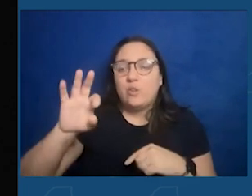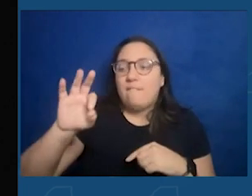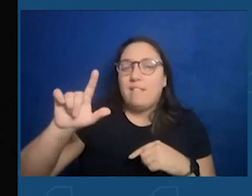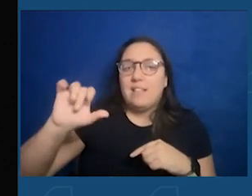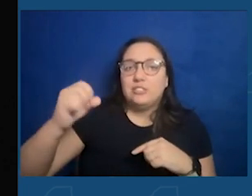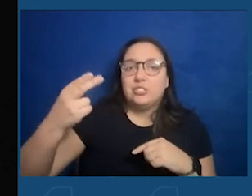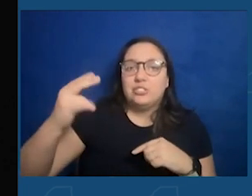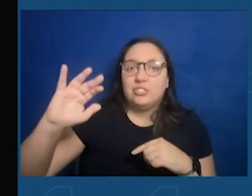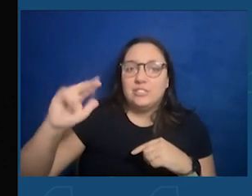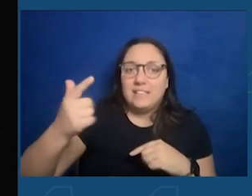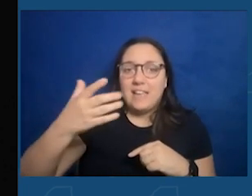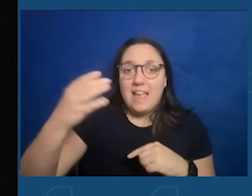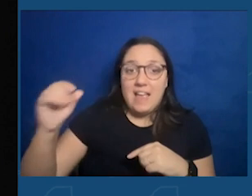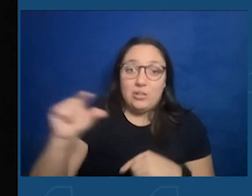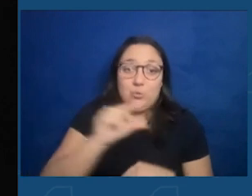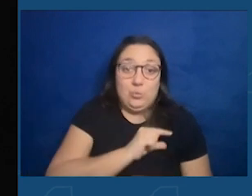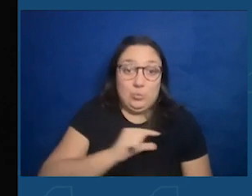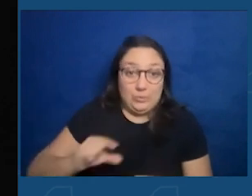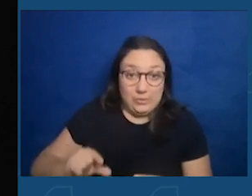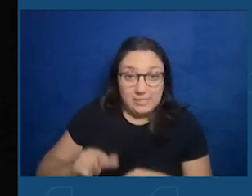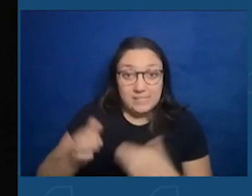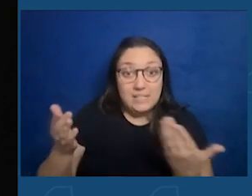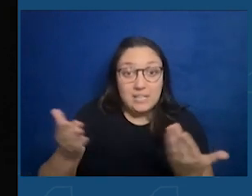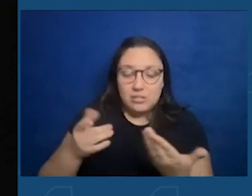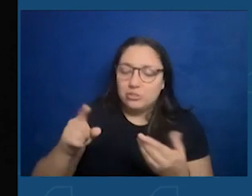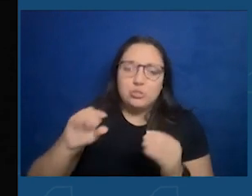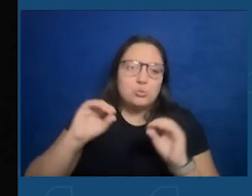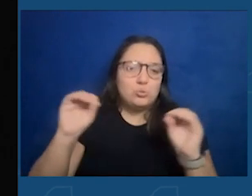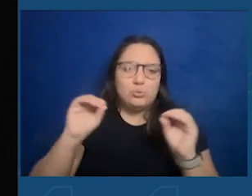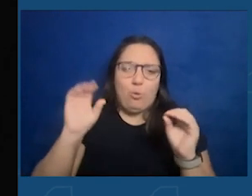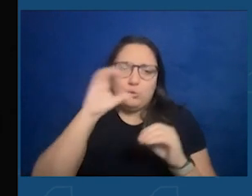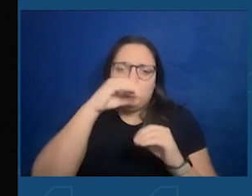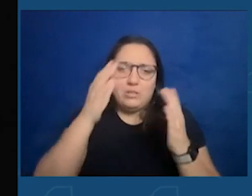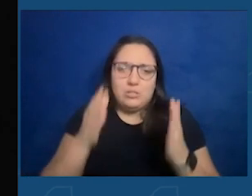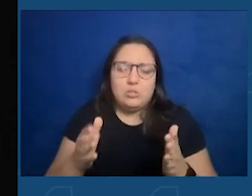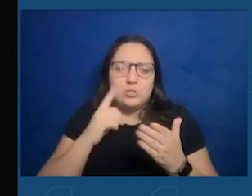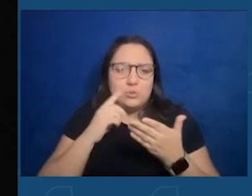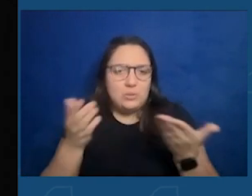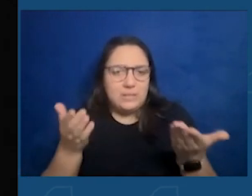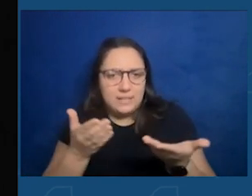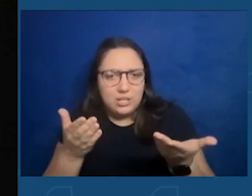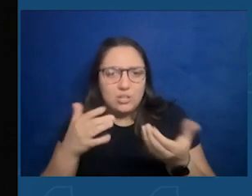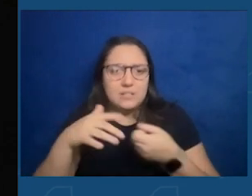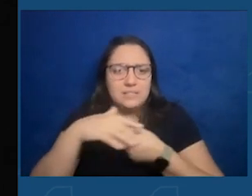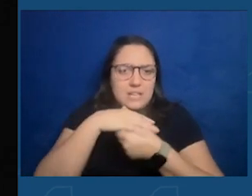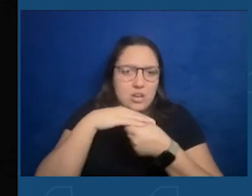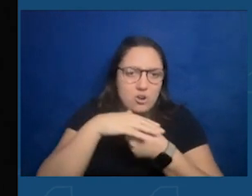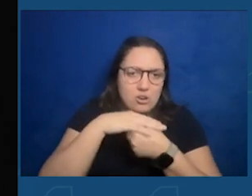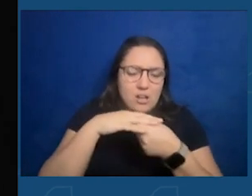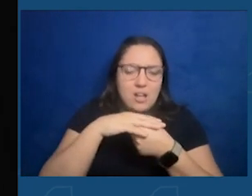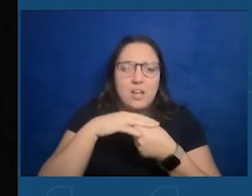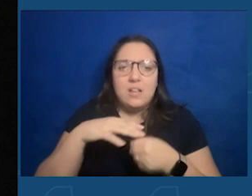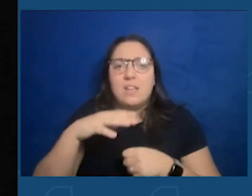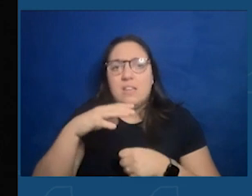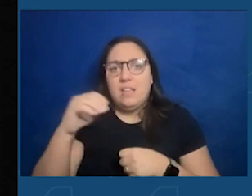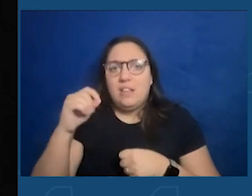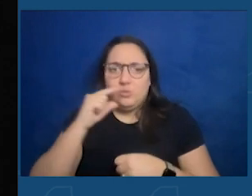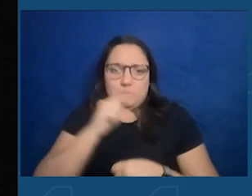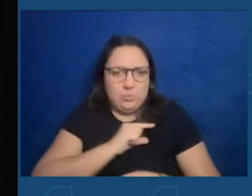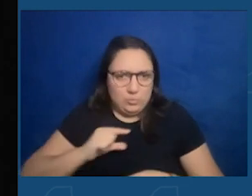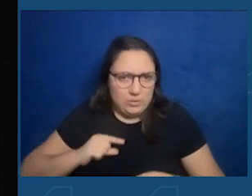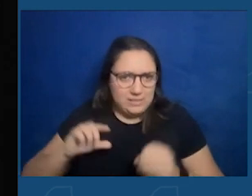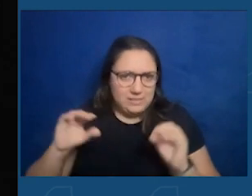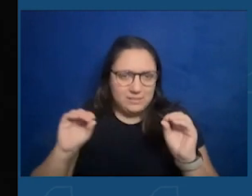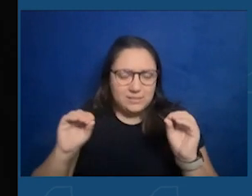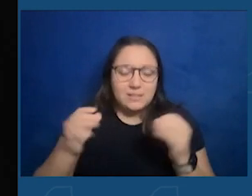of Queens, and especially to our Asian American and Flushing, Greater Flushing community. We're so